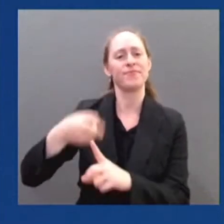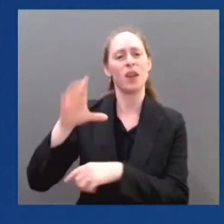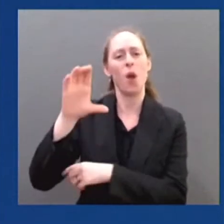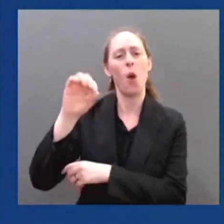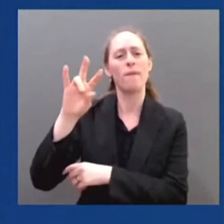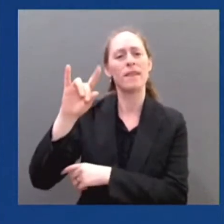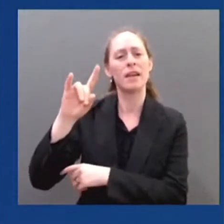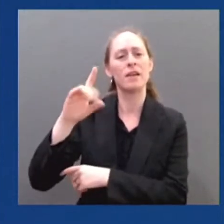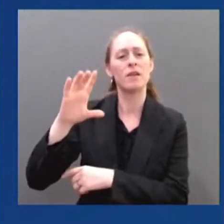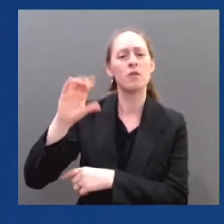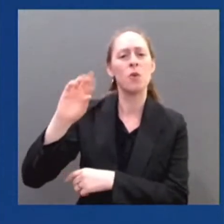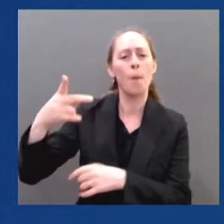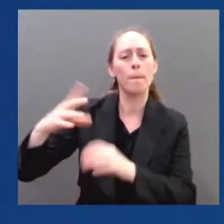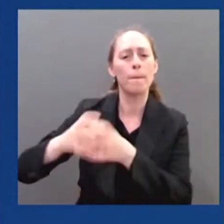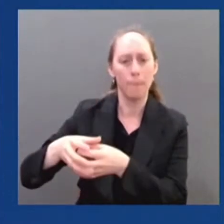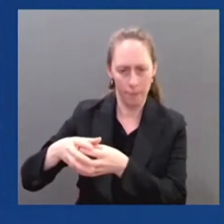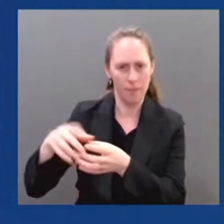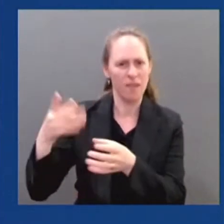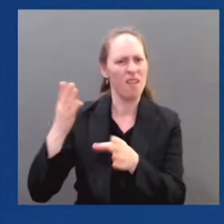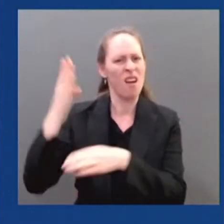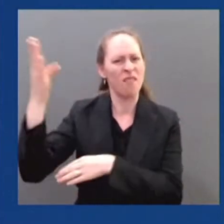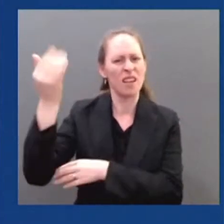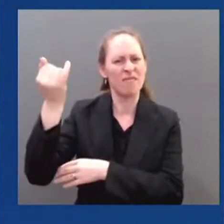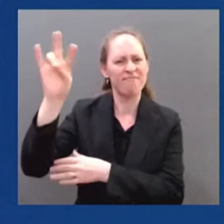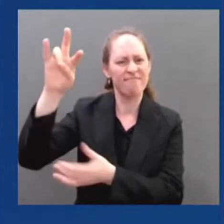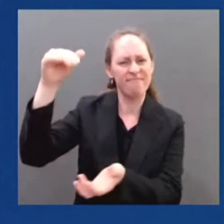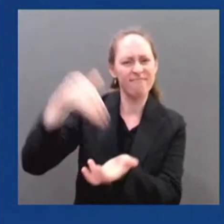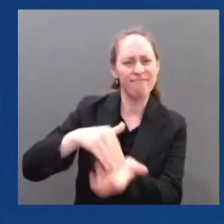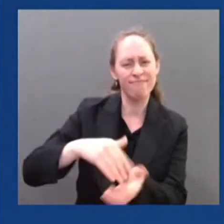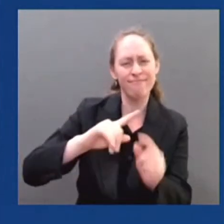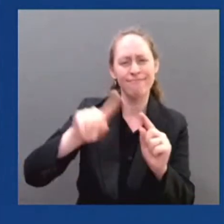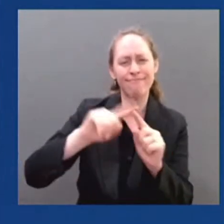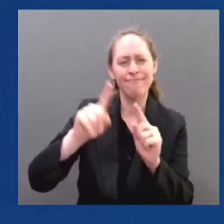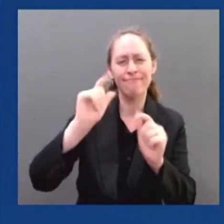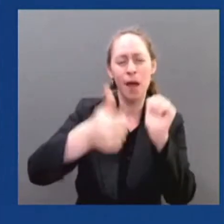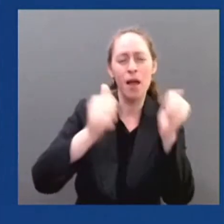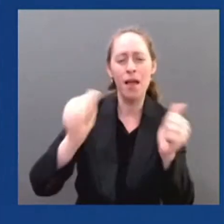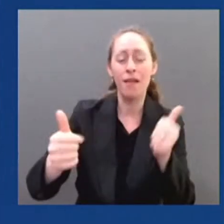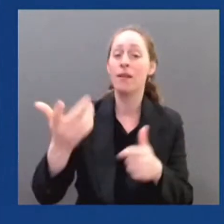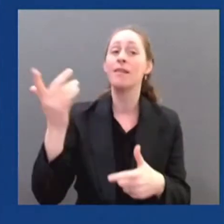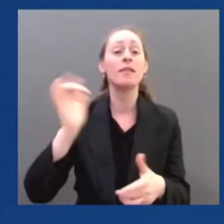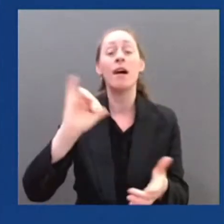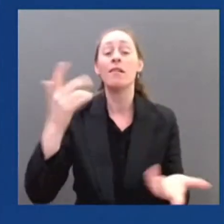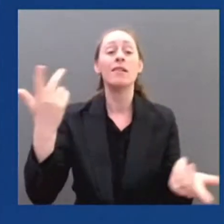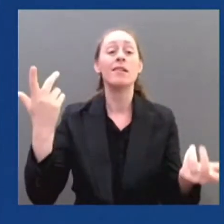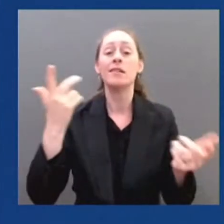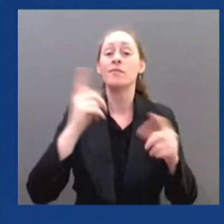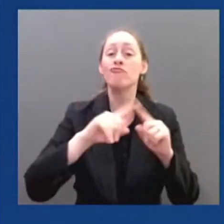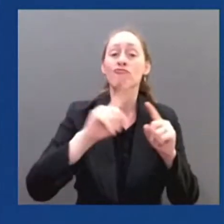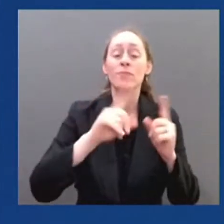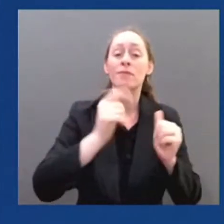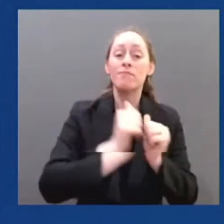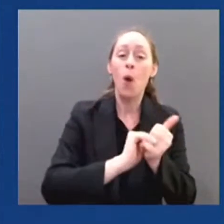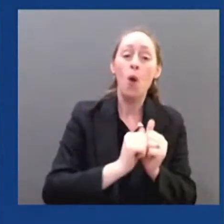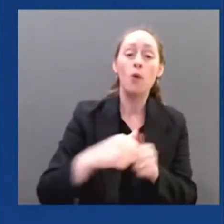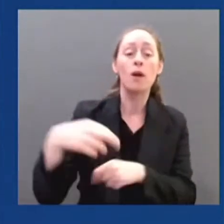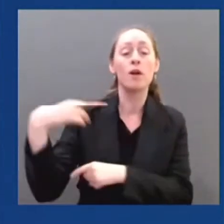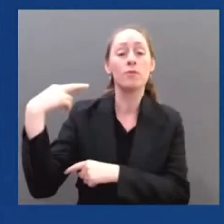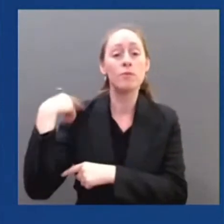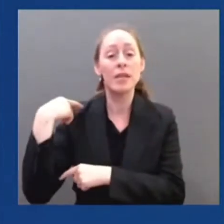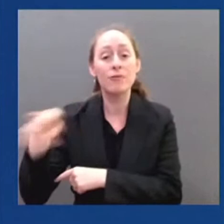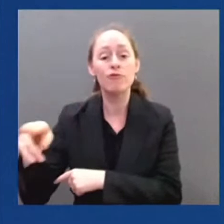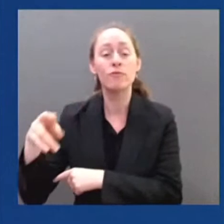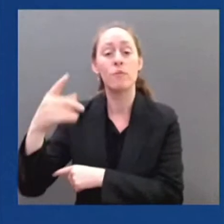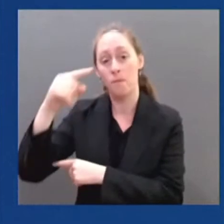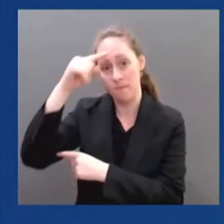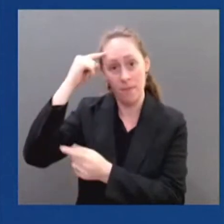rural, and faith organizations. Organizations like Black Doctors for the COVID-19 Consortium and the National Indian Health